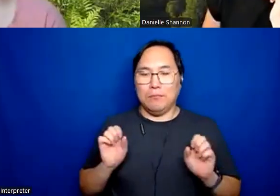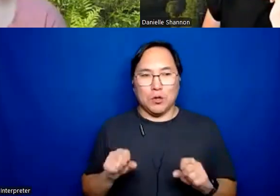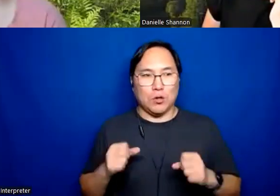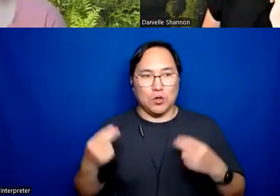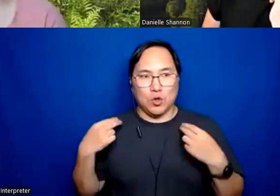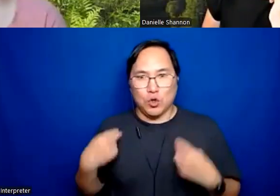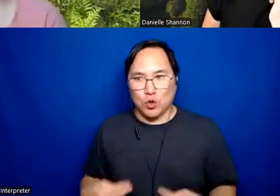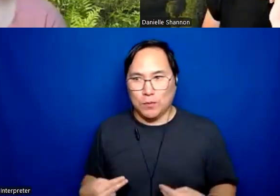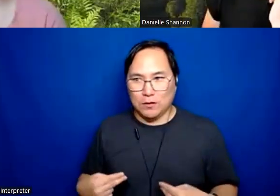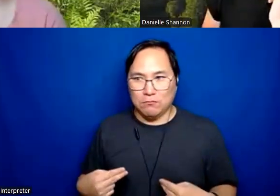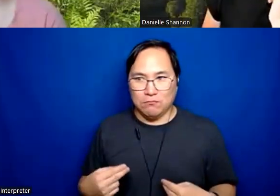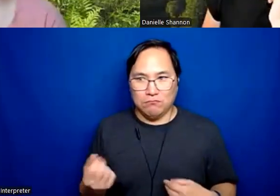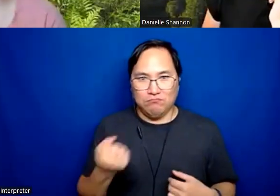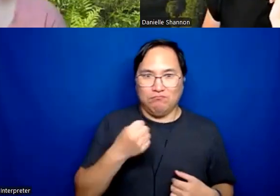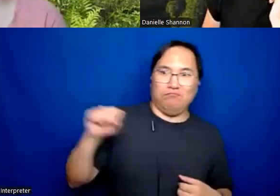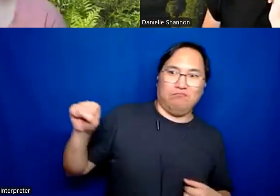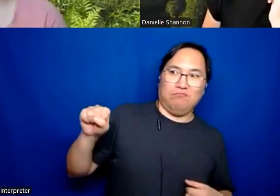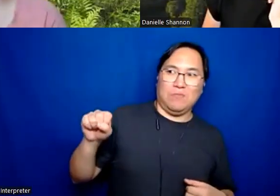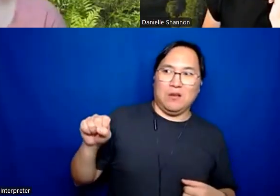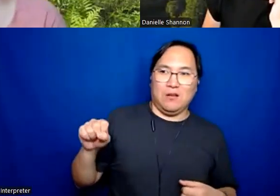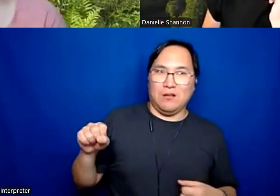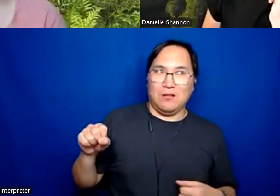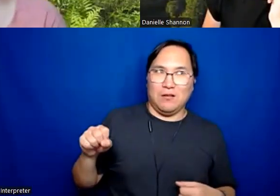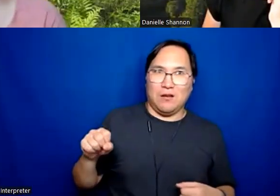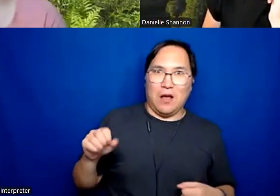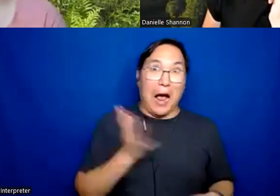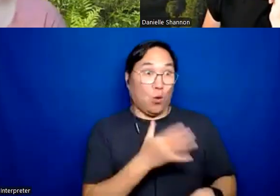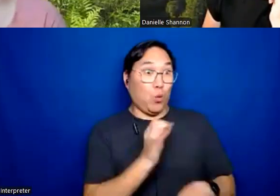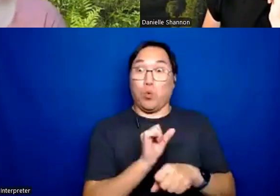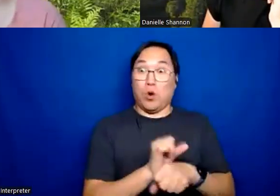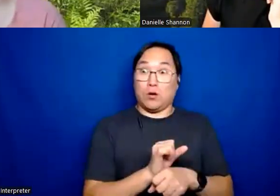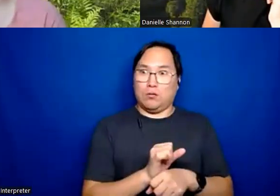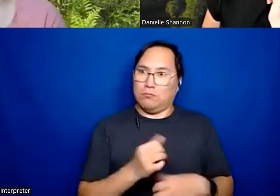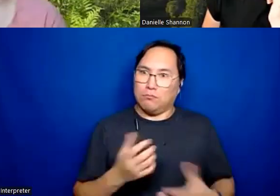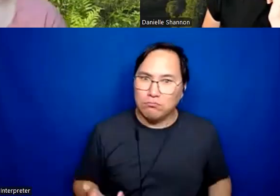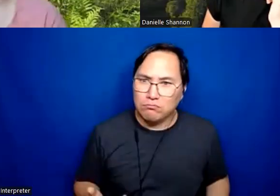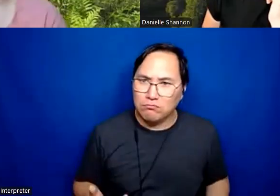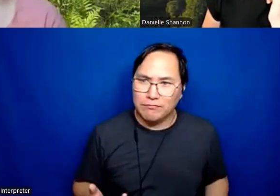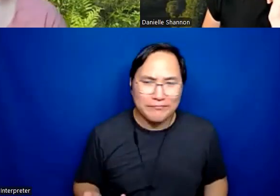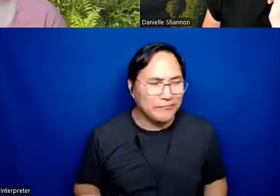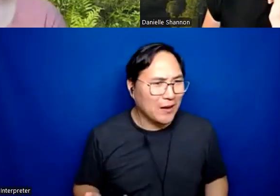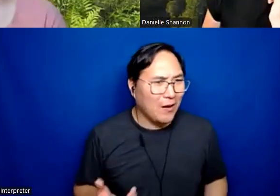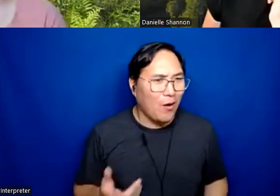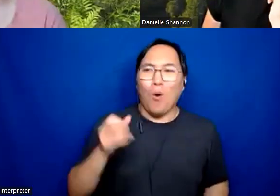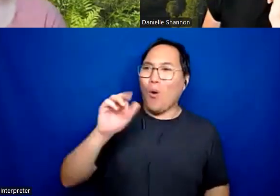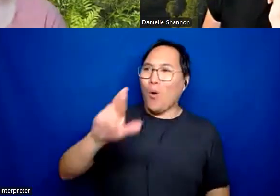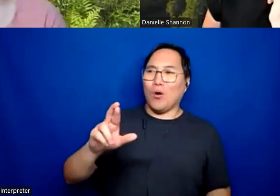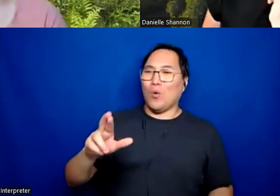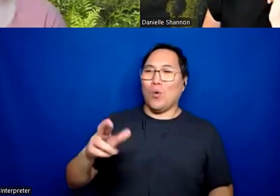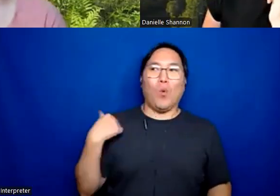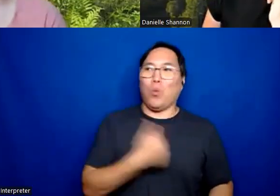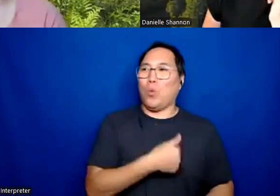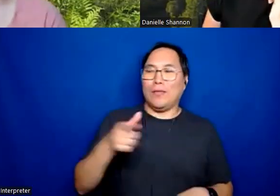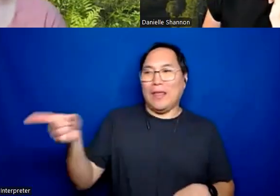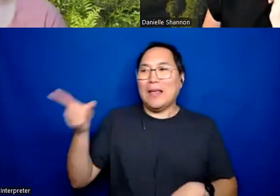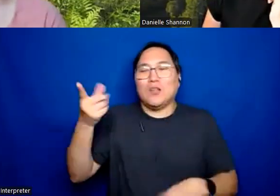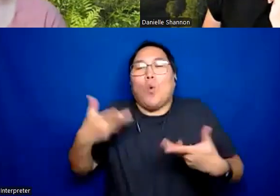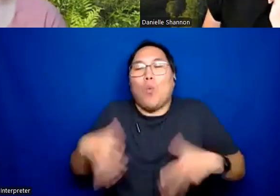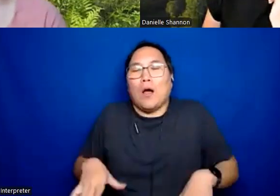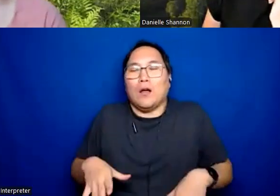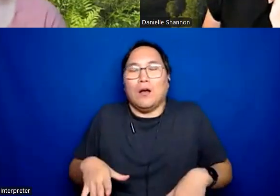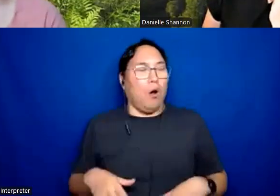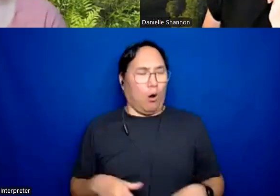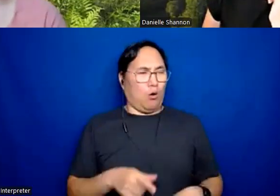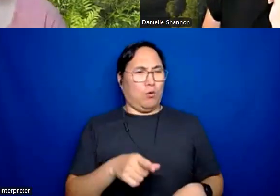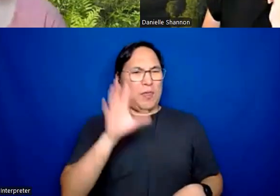human opposition to the work that we do, or to losing access to the recreational trail networks.